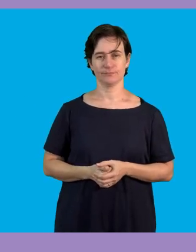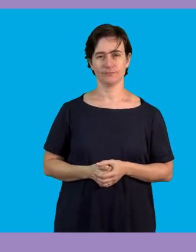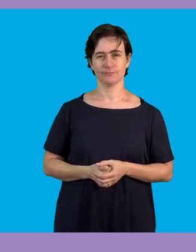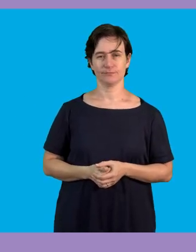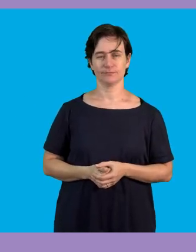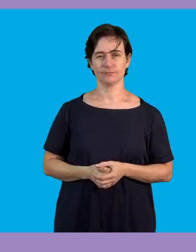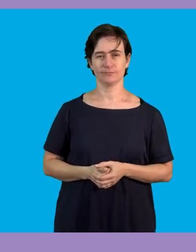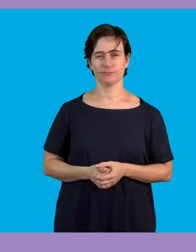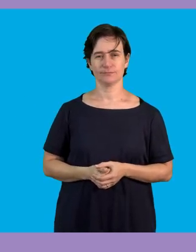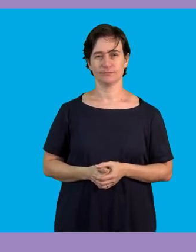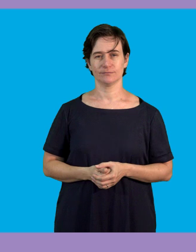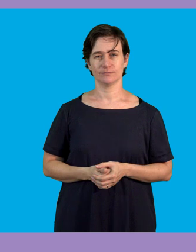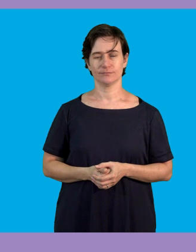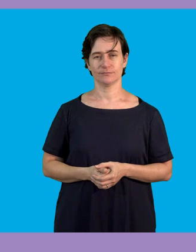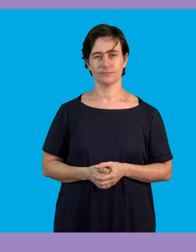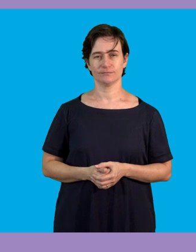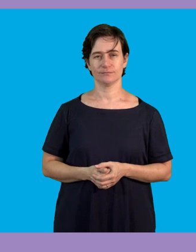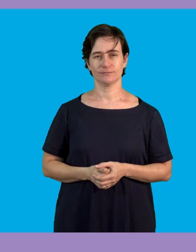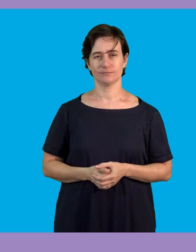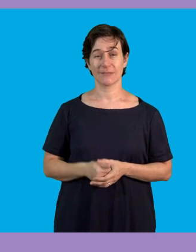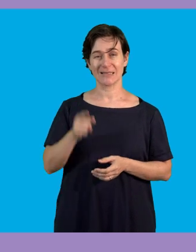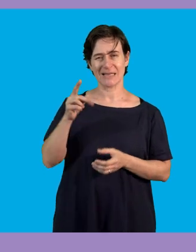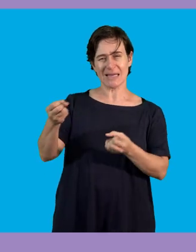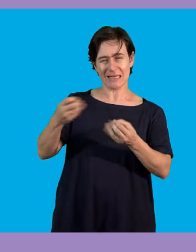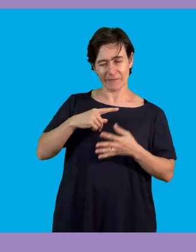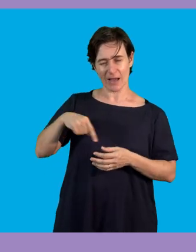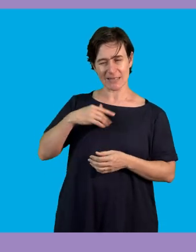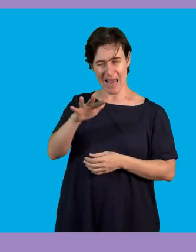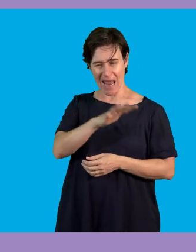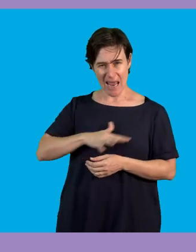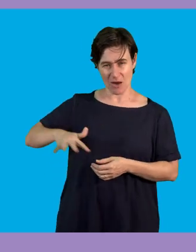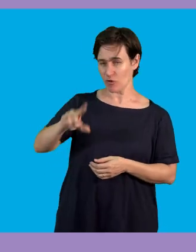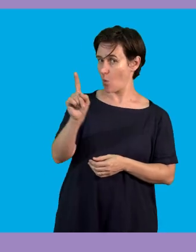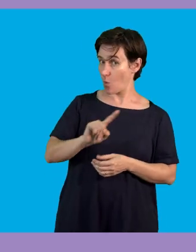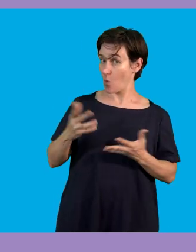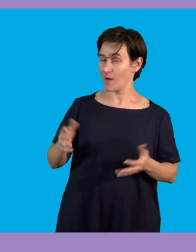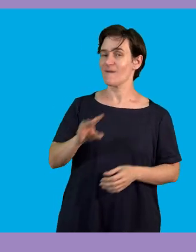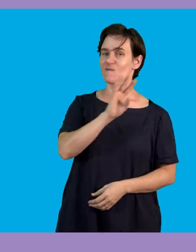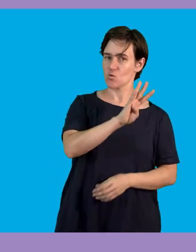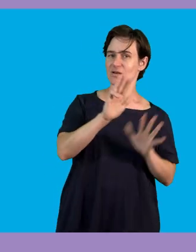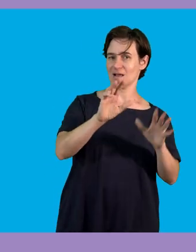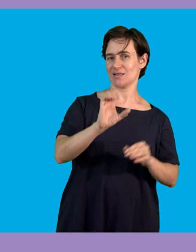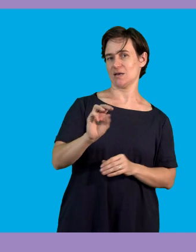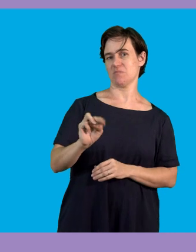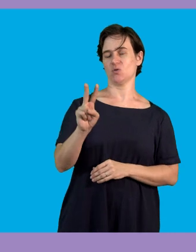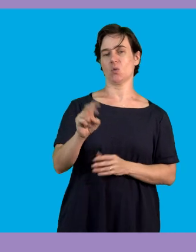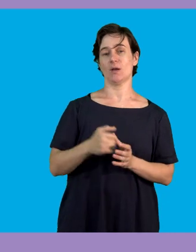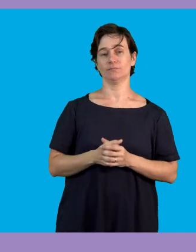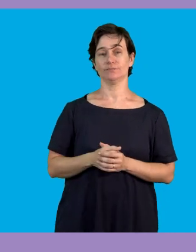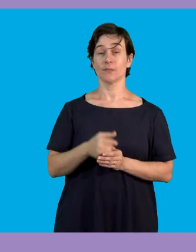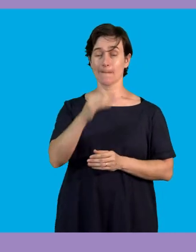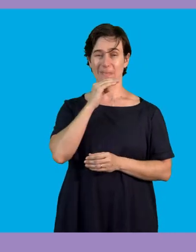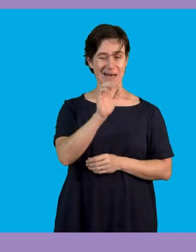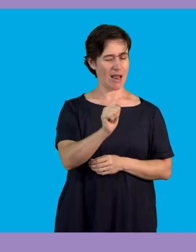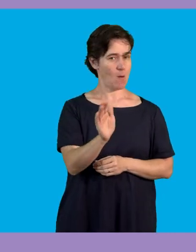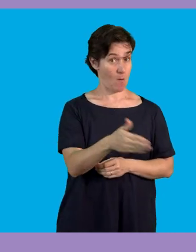And because we have been given the area as 49, that